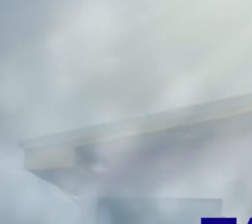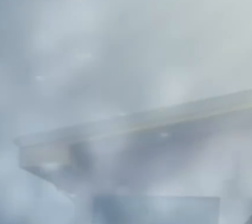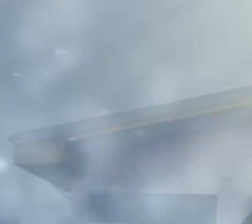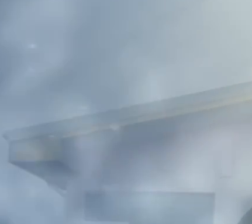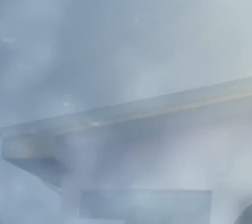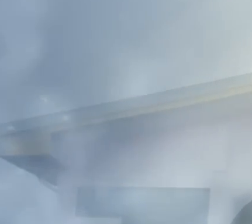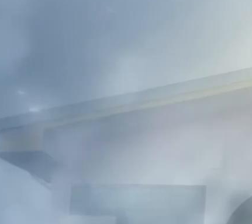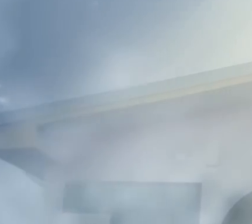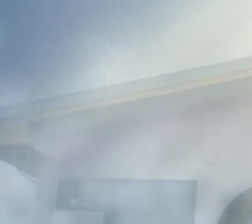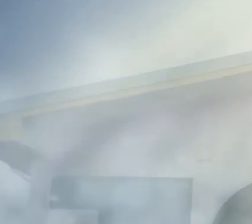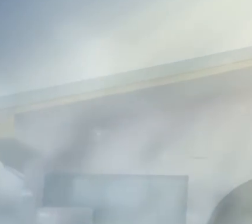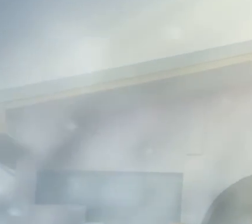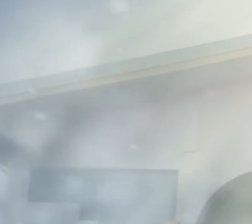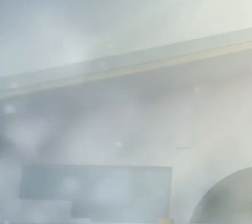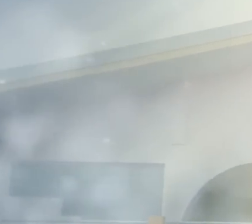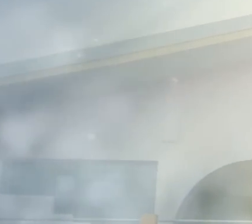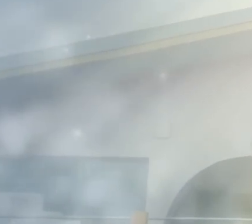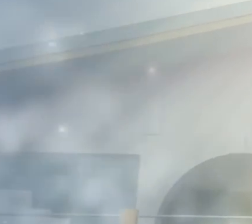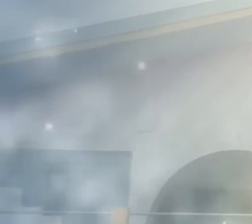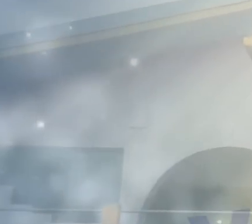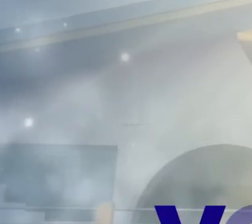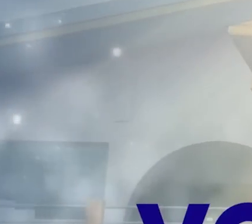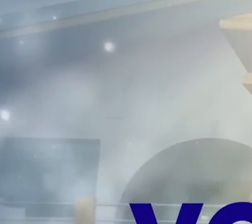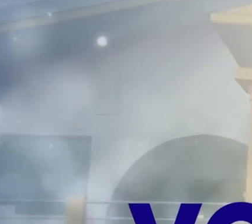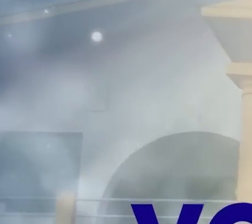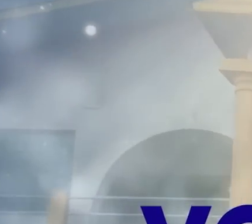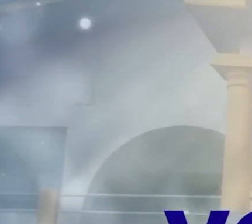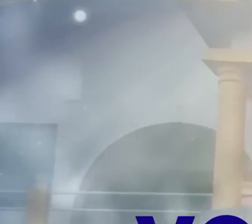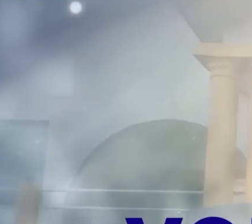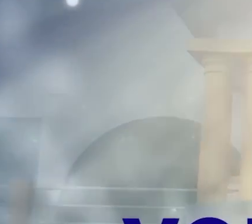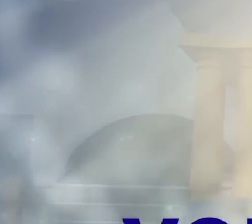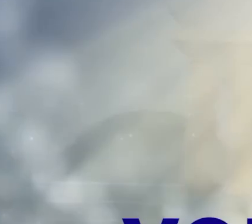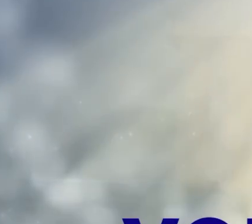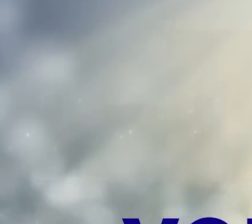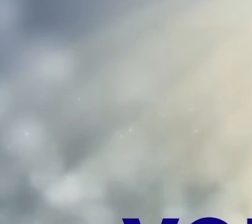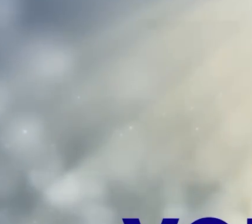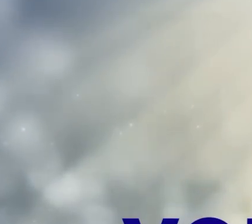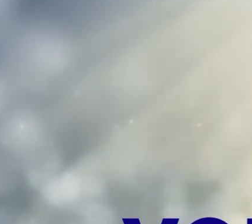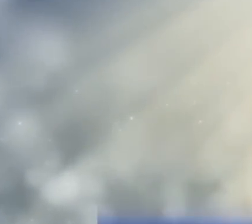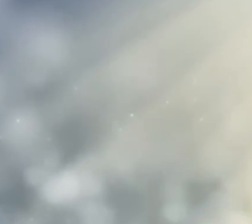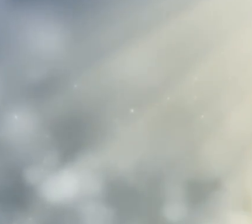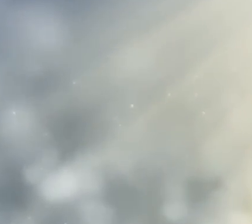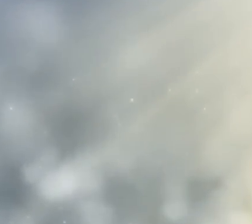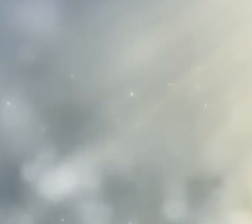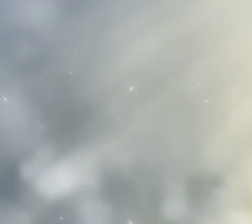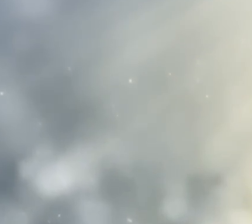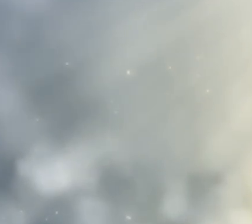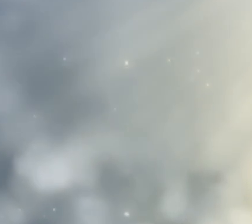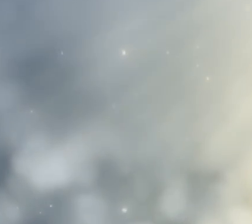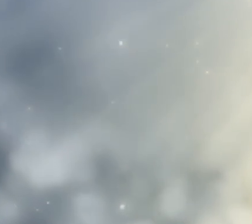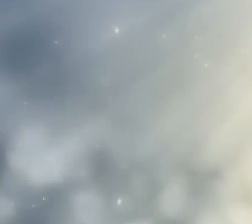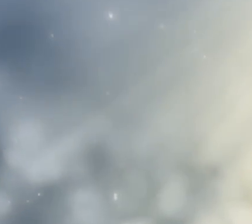beyond the azure blue. A God concealed from human sight.